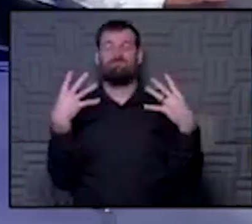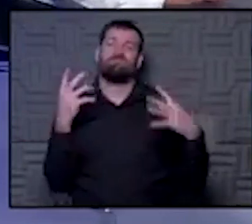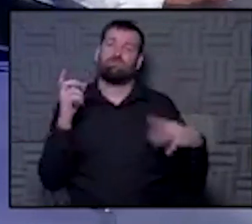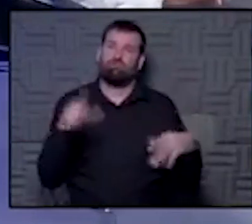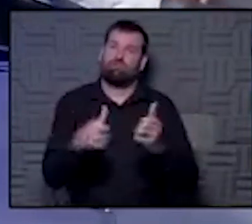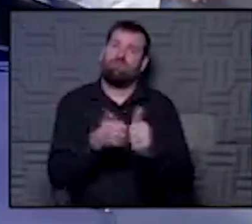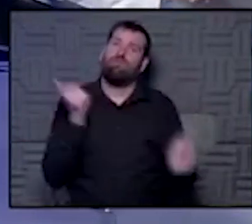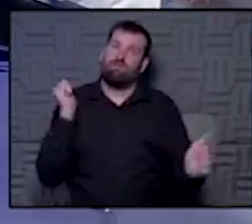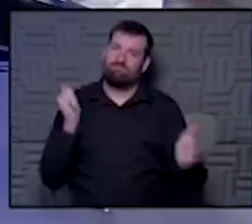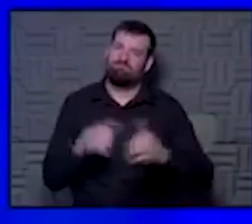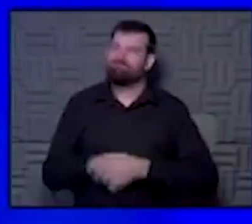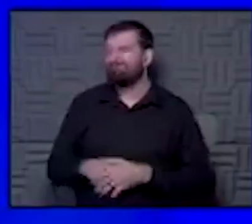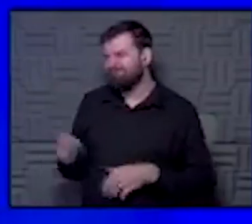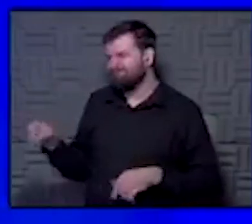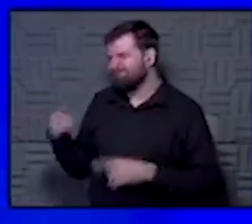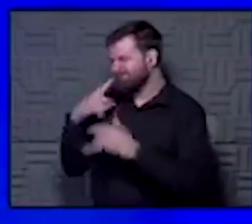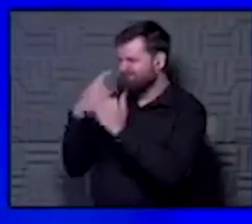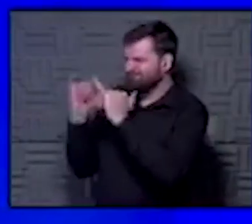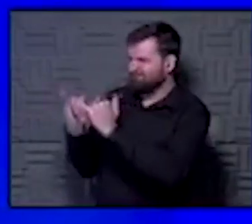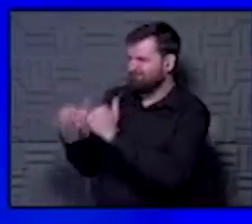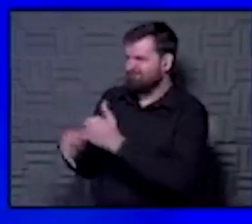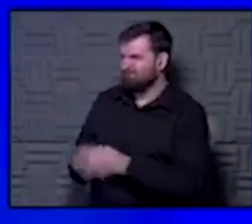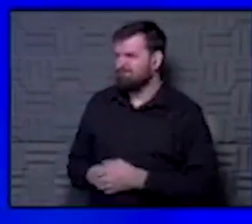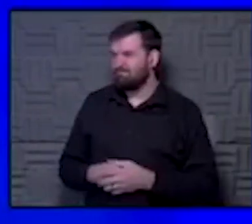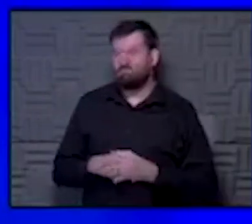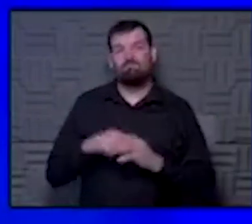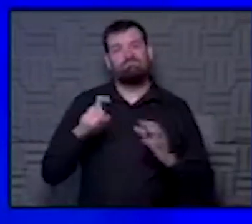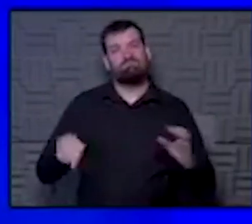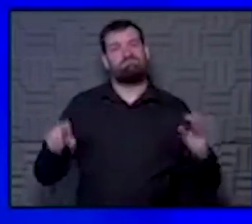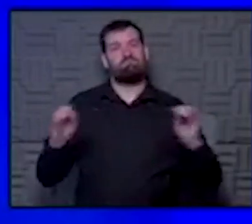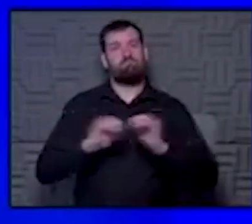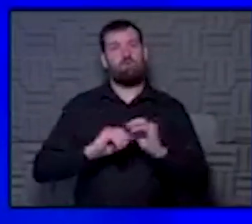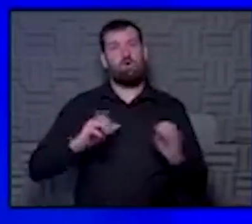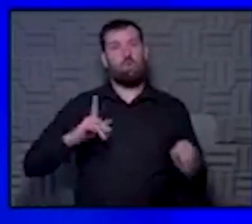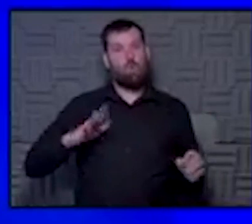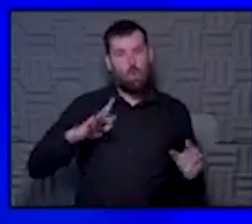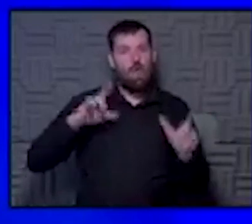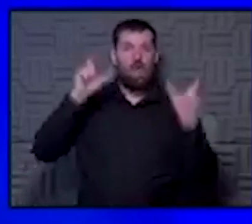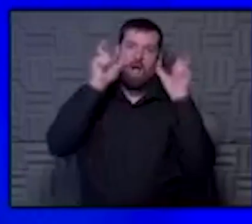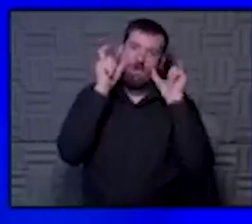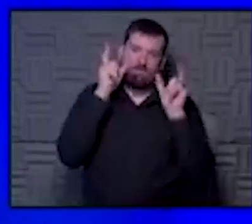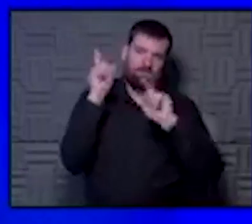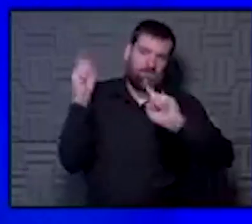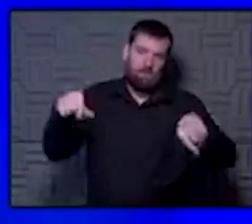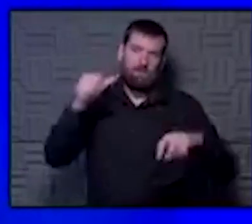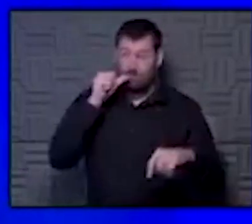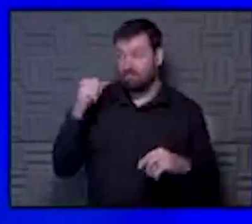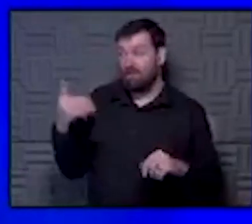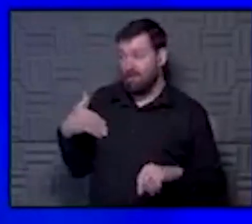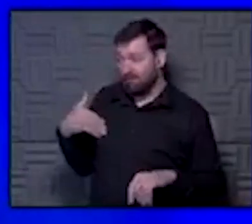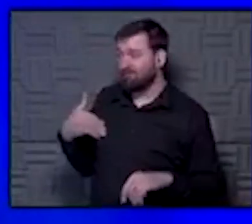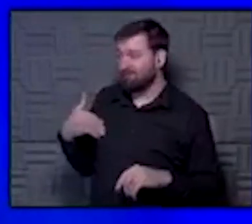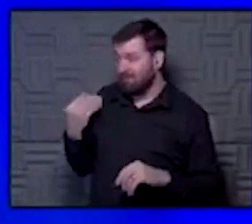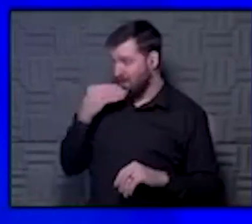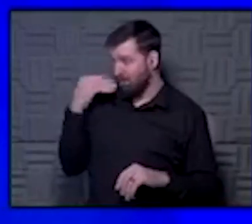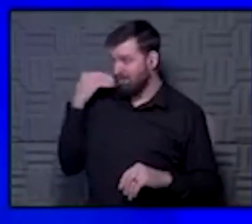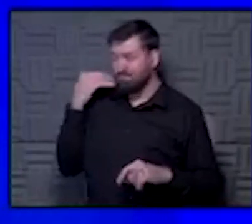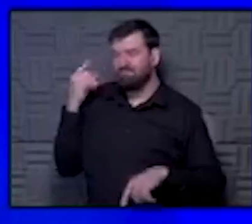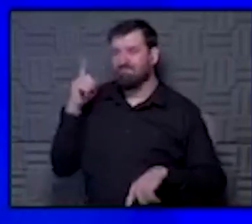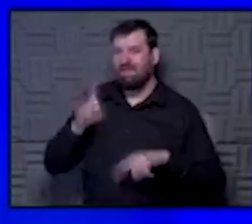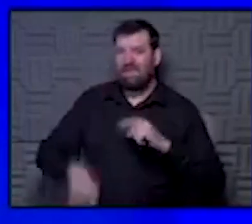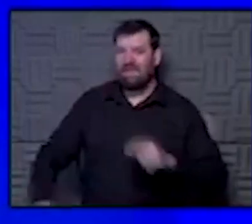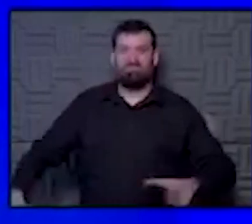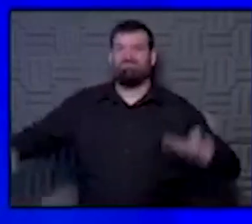avoid those large gatherings. I'm with you about that. I think you just need cooler goggles if you're going to go to the bar. Yeah, maybe. Okay, I've got some cool ones at home. Yeah. I can't wear them